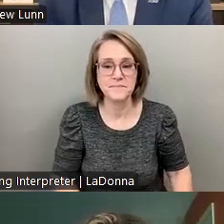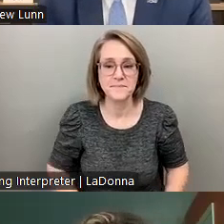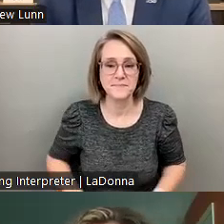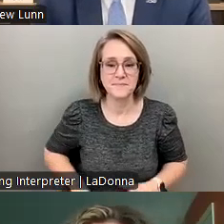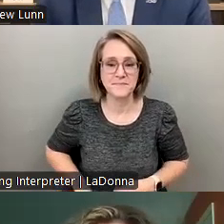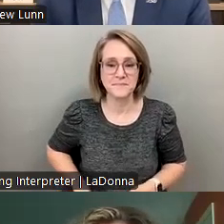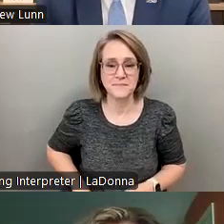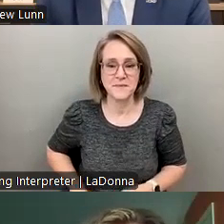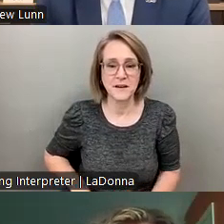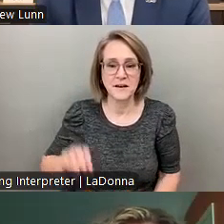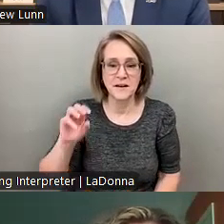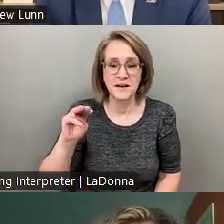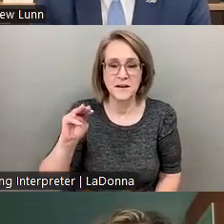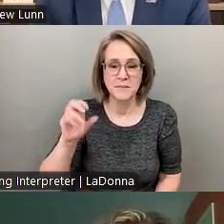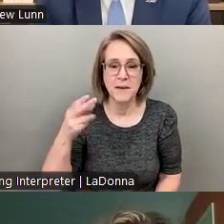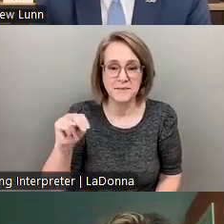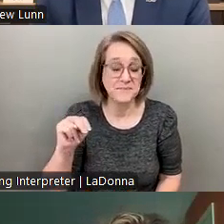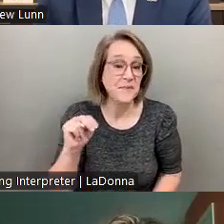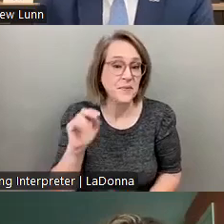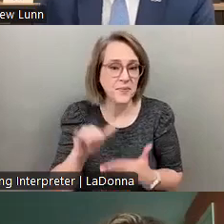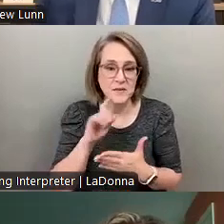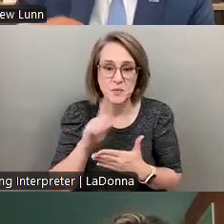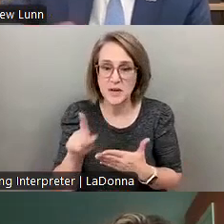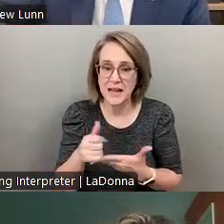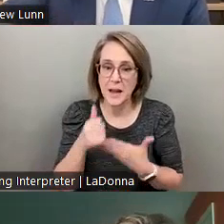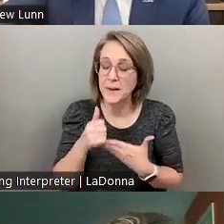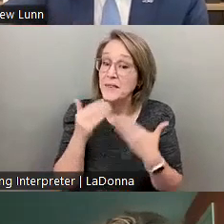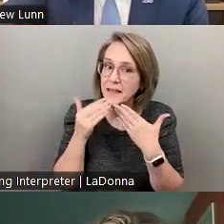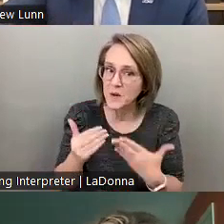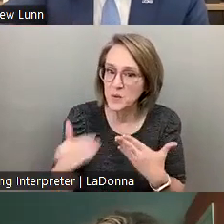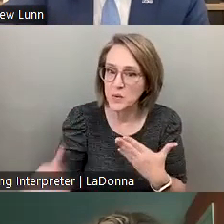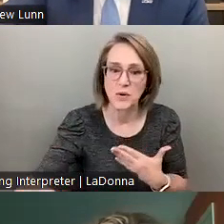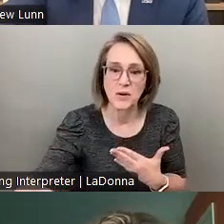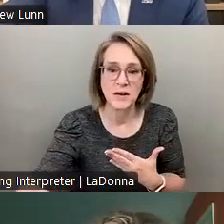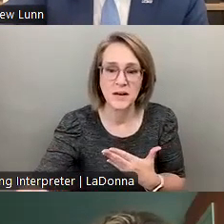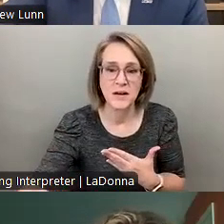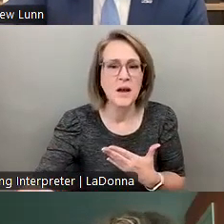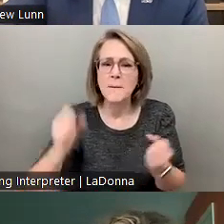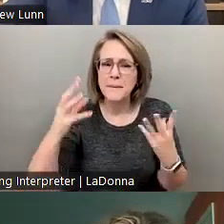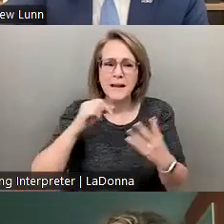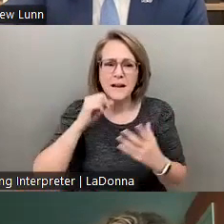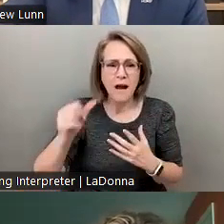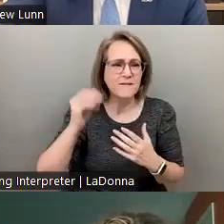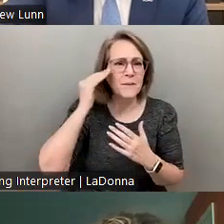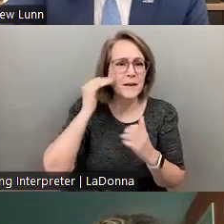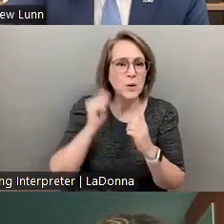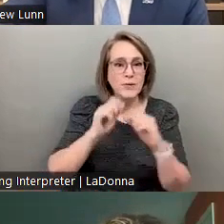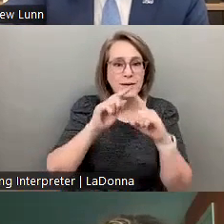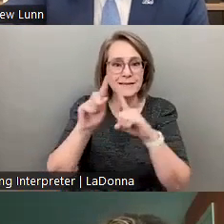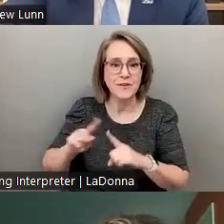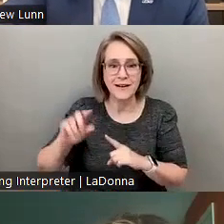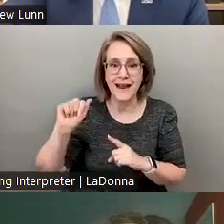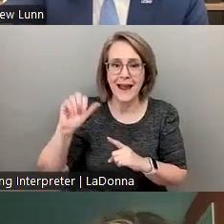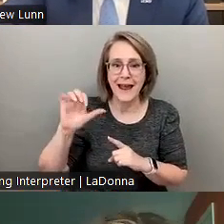That is really helpful and a nice start. And so a lot of us aren't really familiar with the acronyms and so forth. So you'll